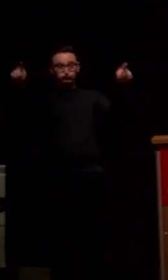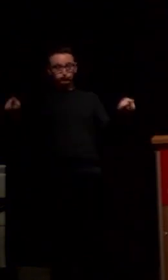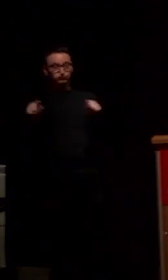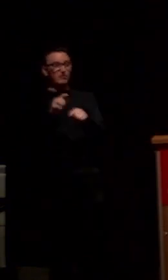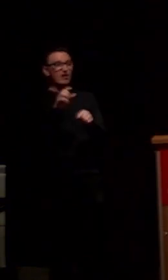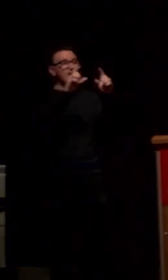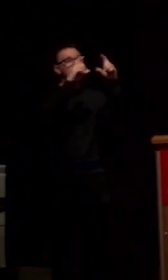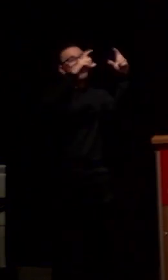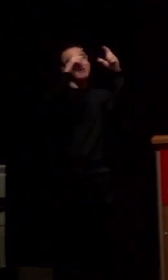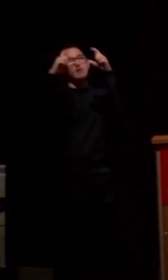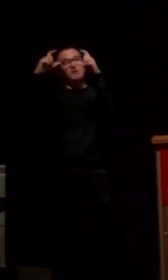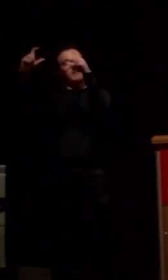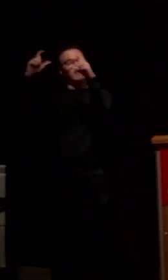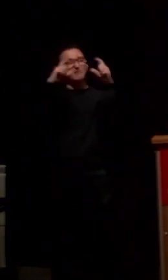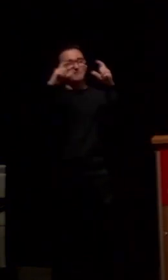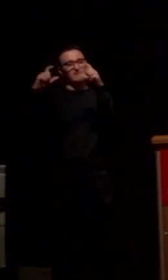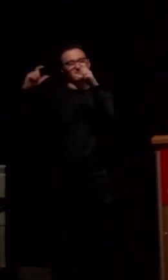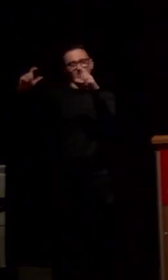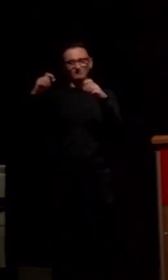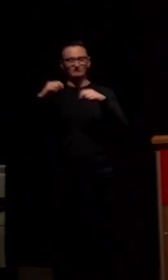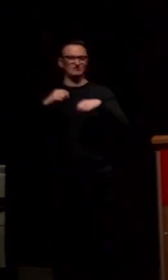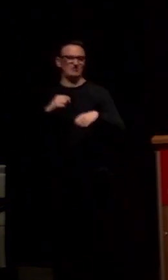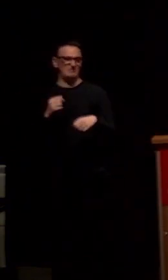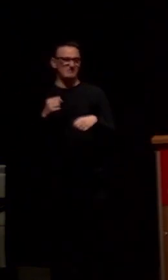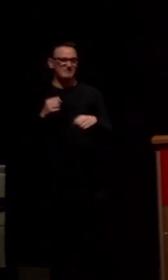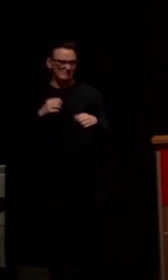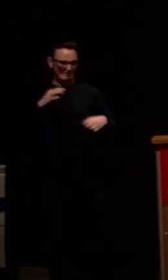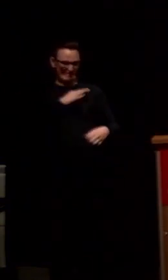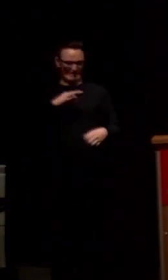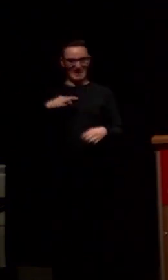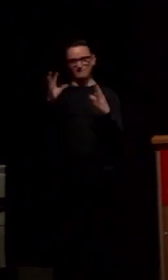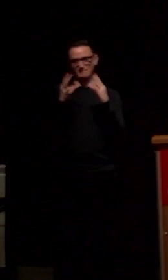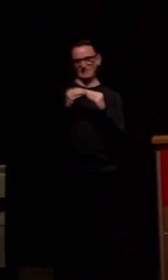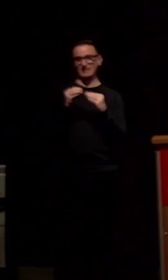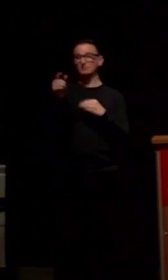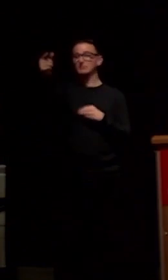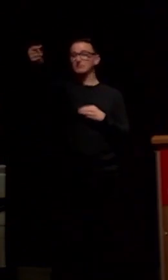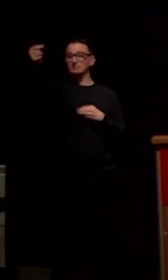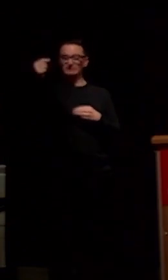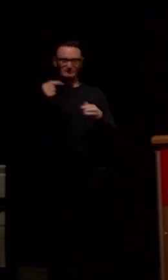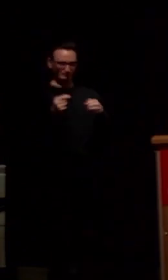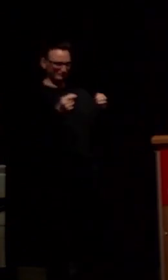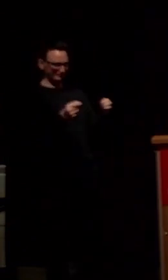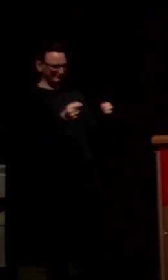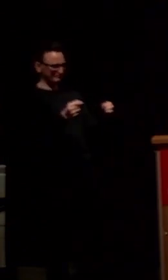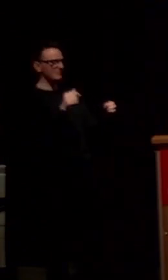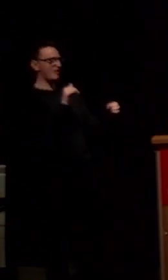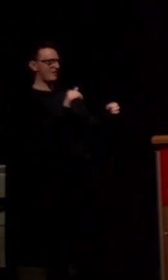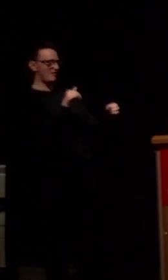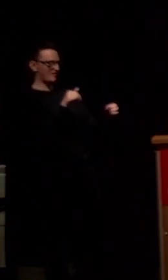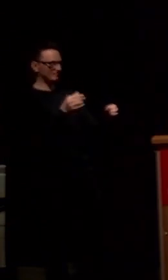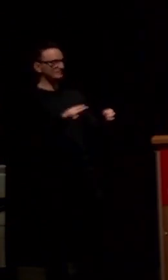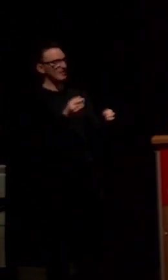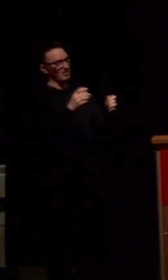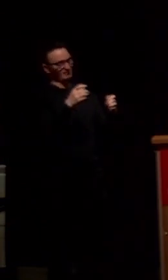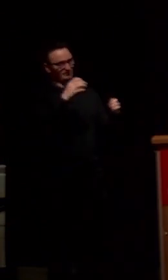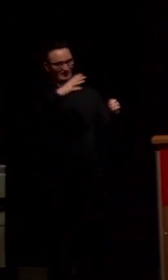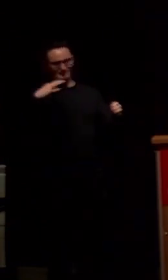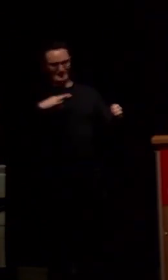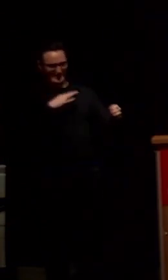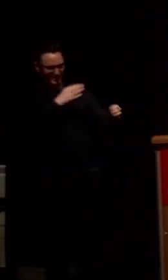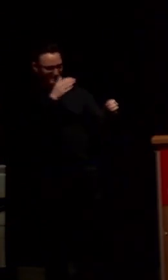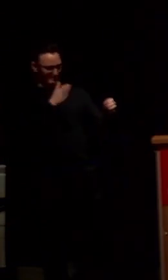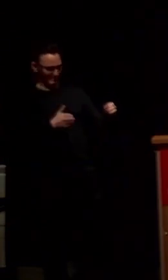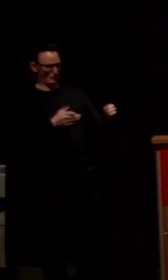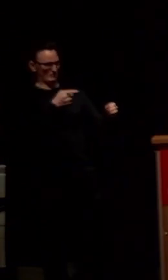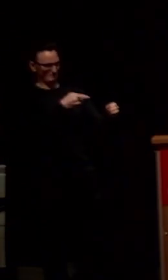month. And then at the staff meeting, we pull out one of the cards, and they both get a gift card. Because it's one being recognized for their work, but also that somebody took the